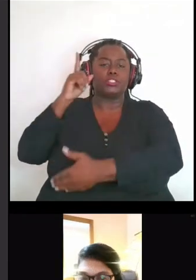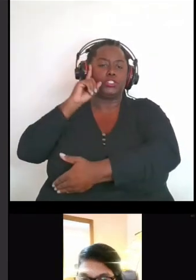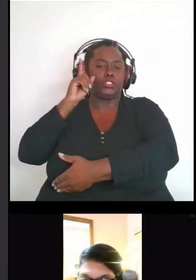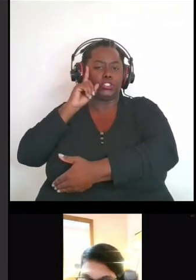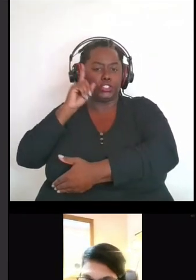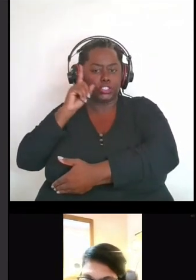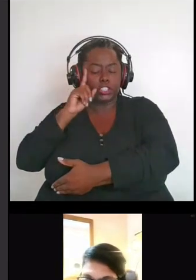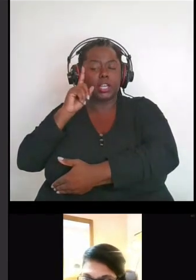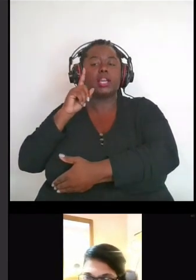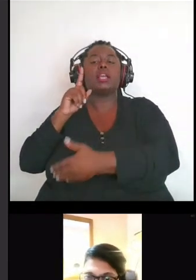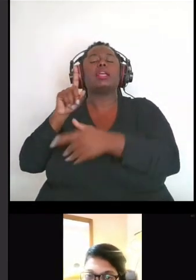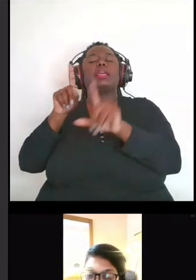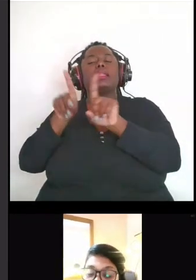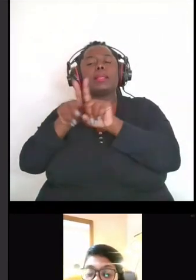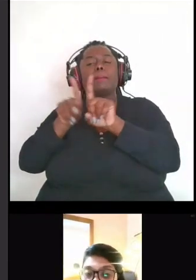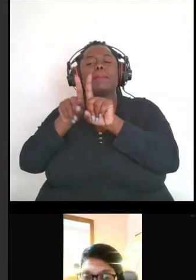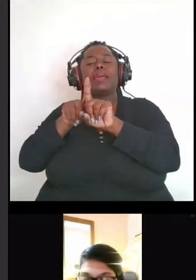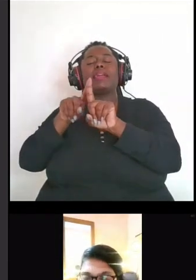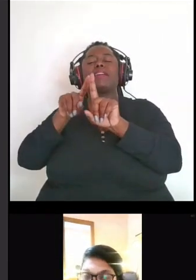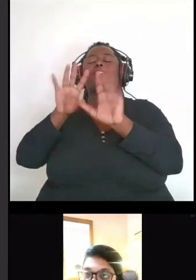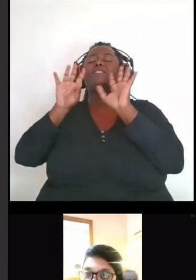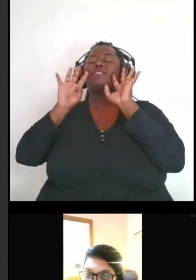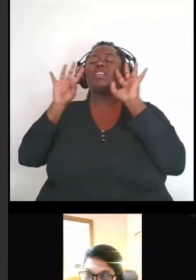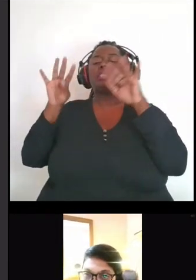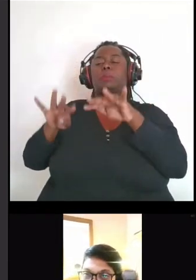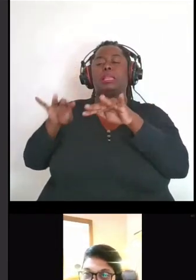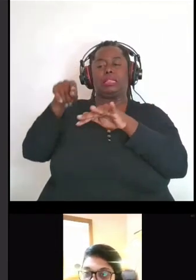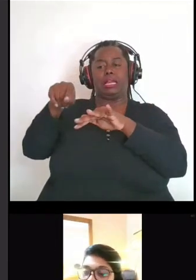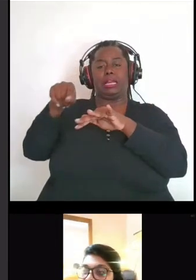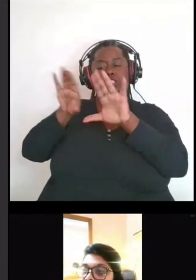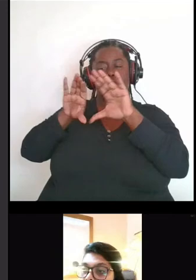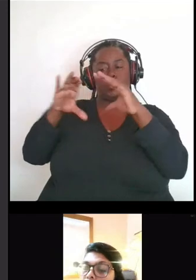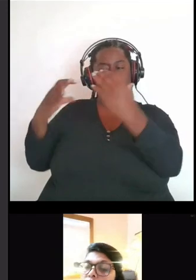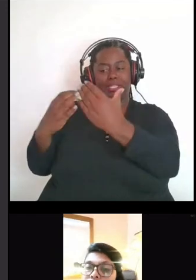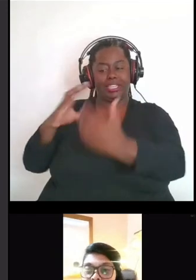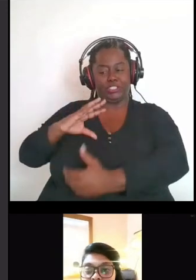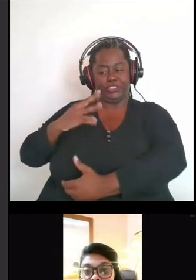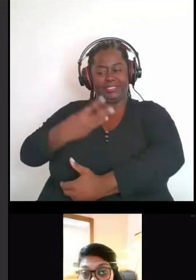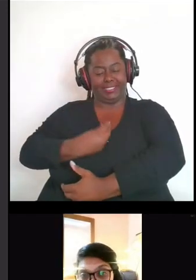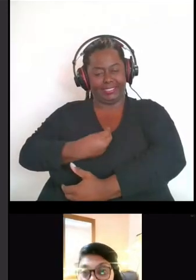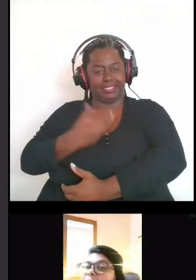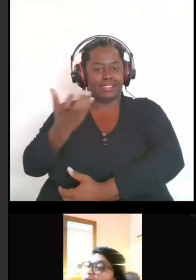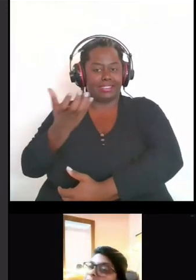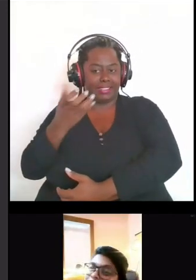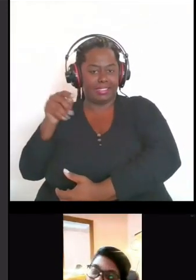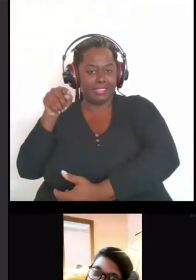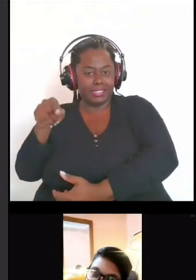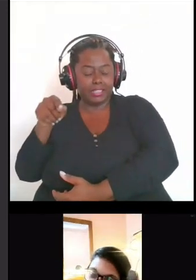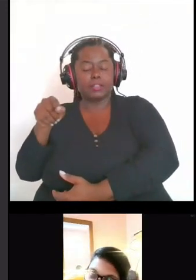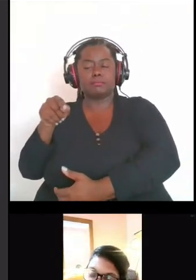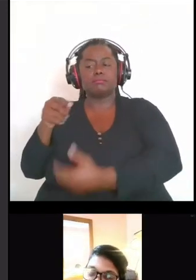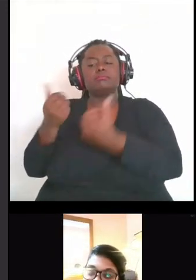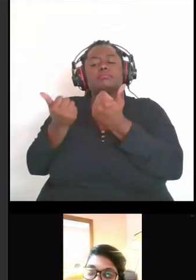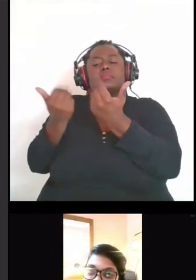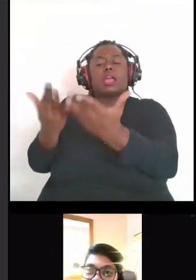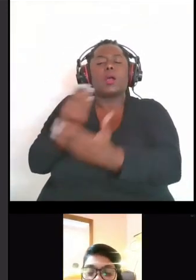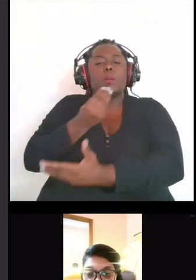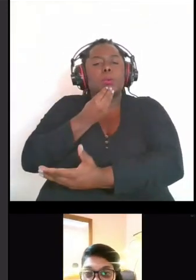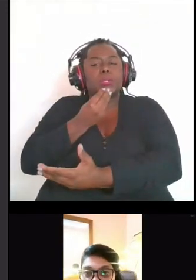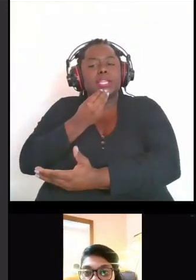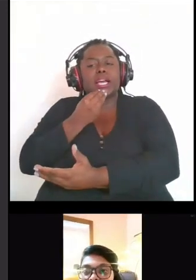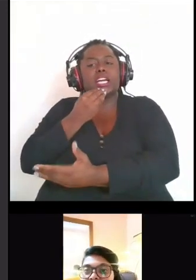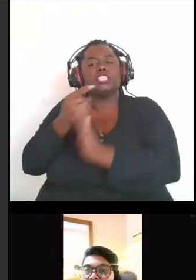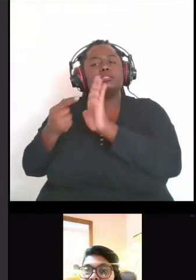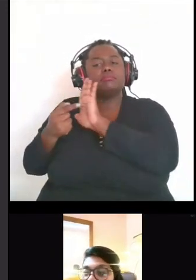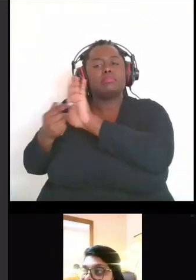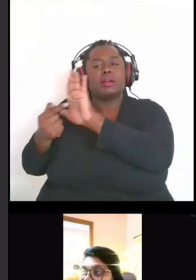creating a safe space for them to share about their stories all of this has also been part of our journey